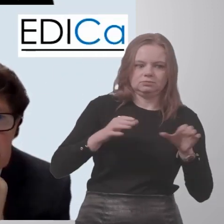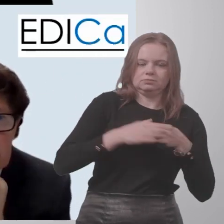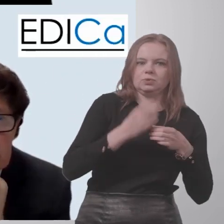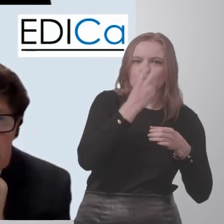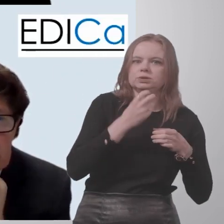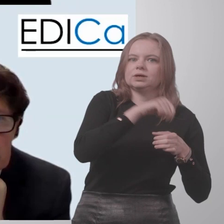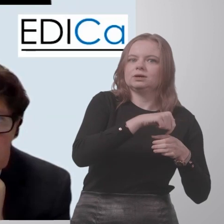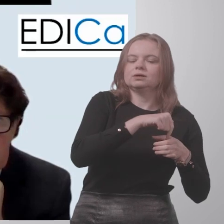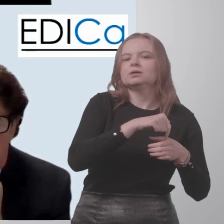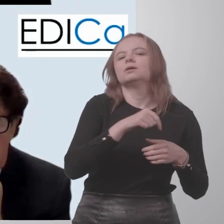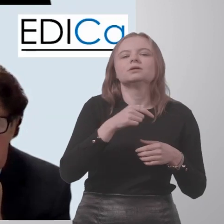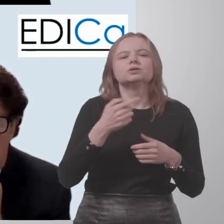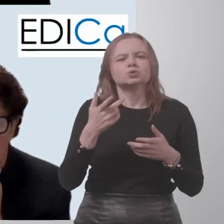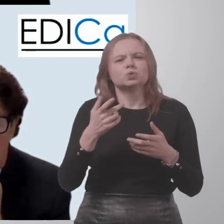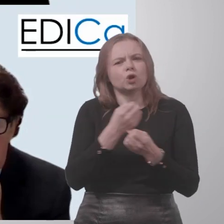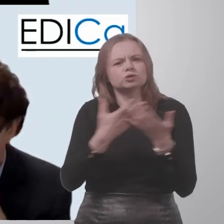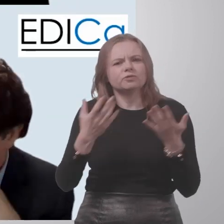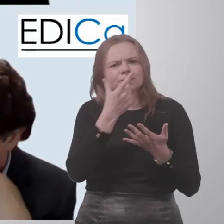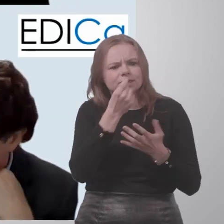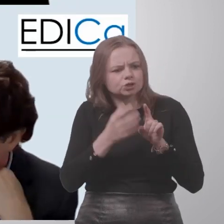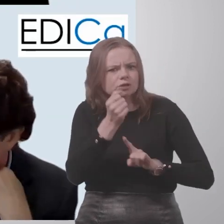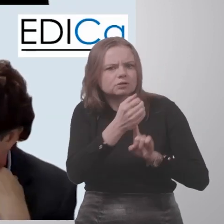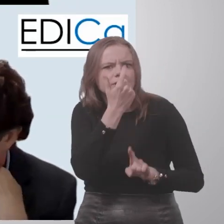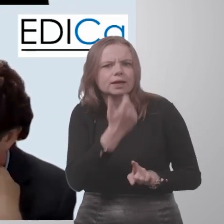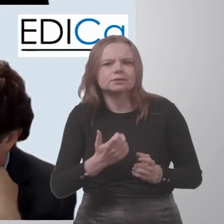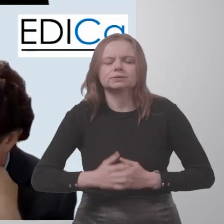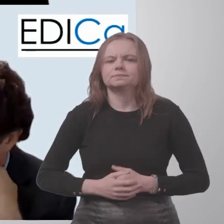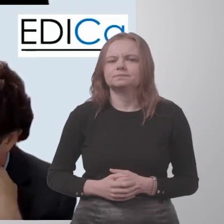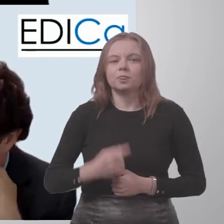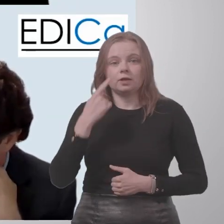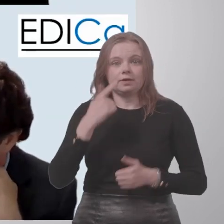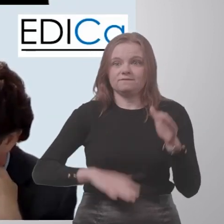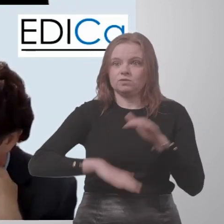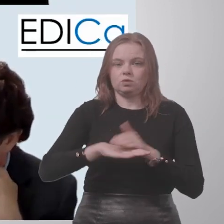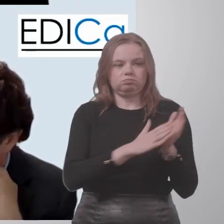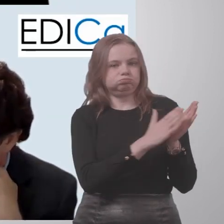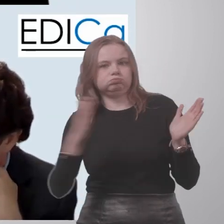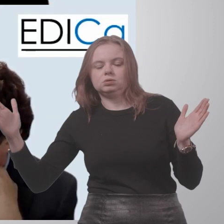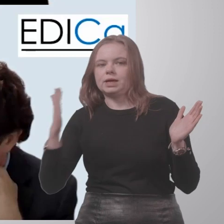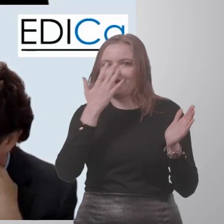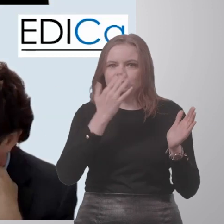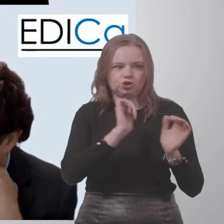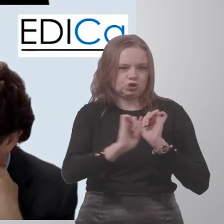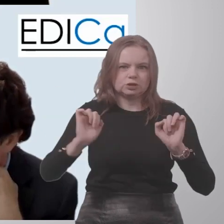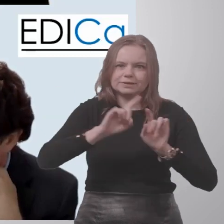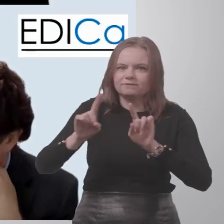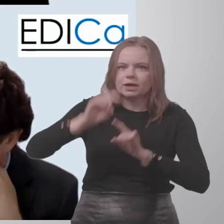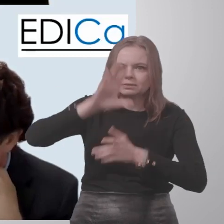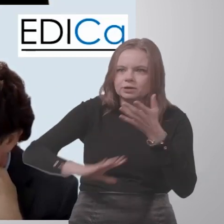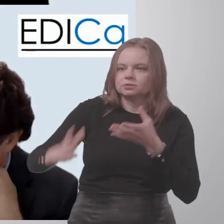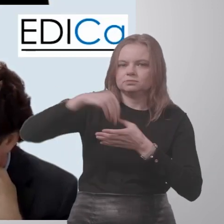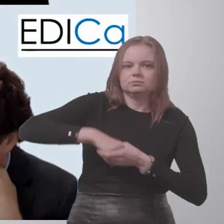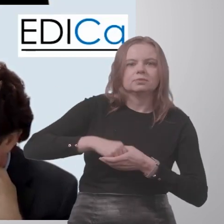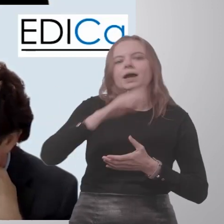think getting the full age range of experiences into our academic careers will make us better research communities, because we'll